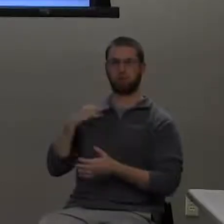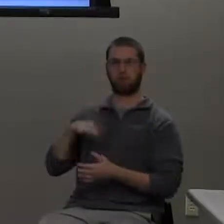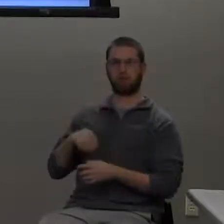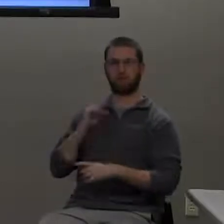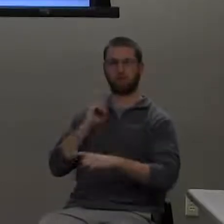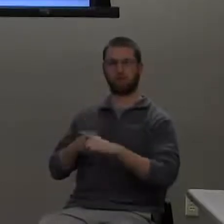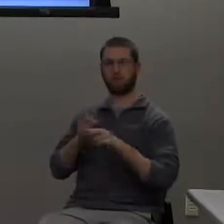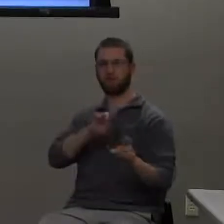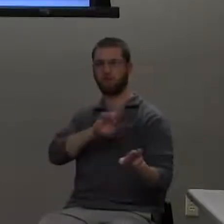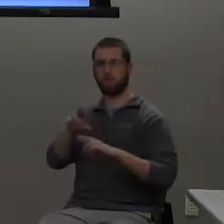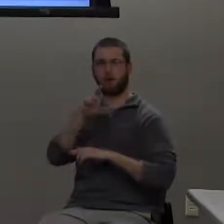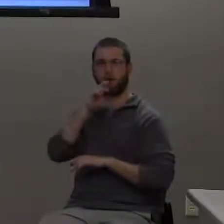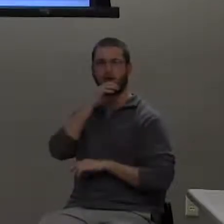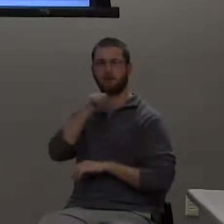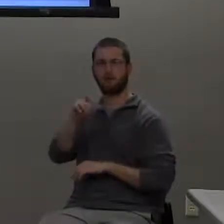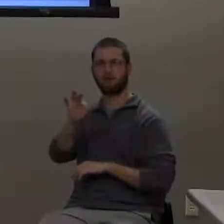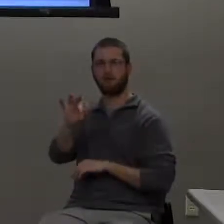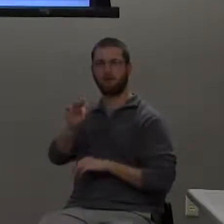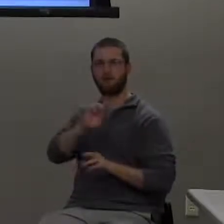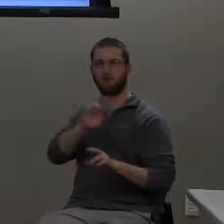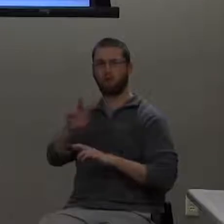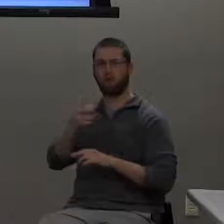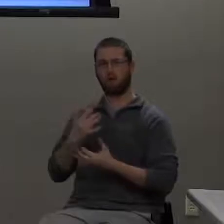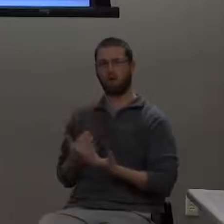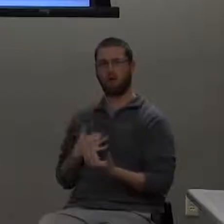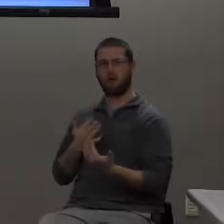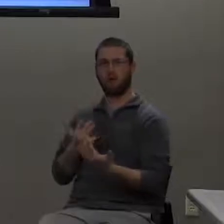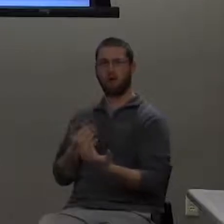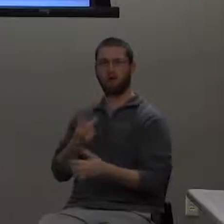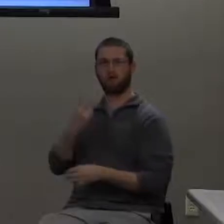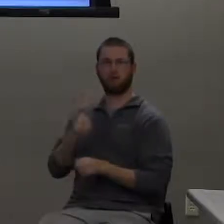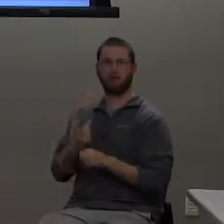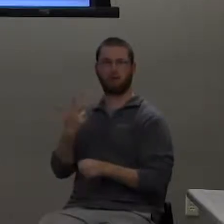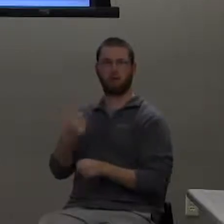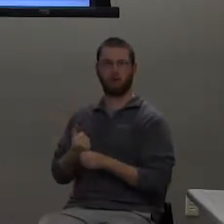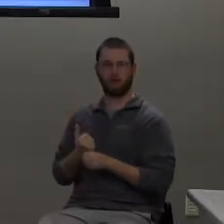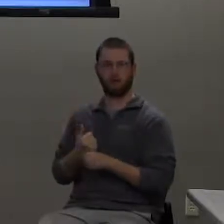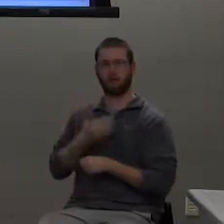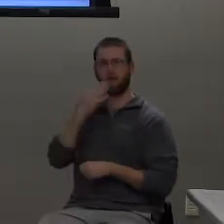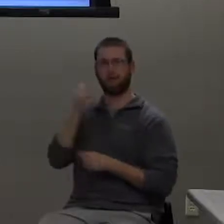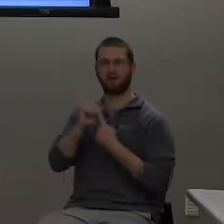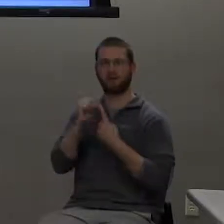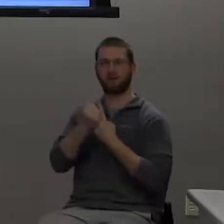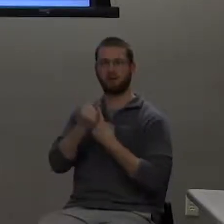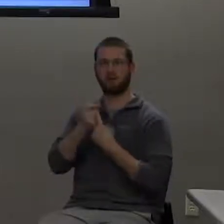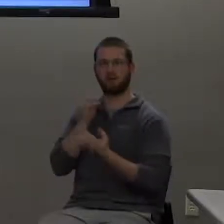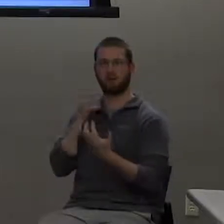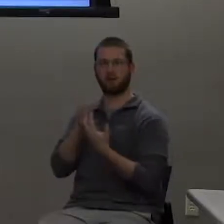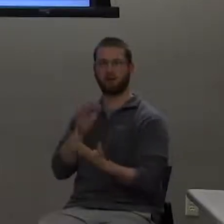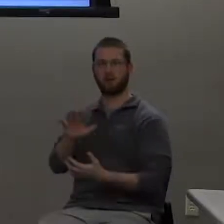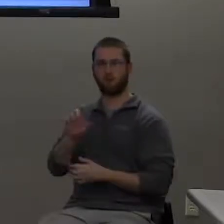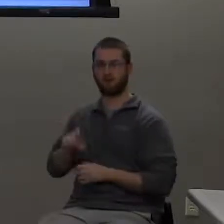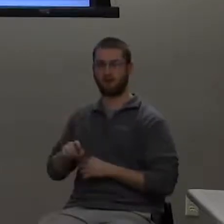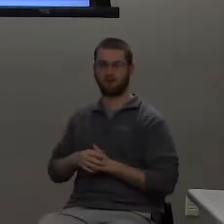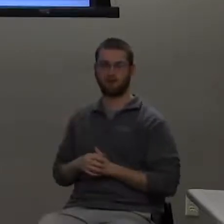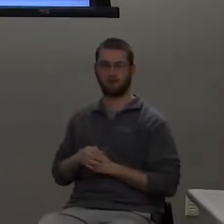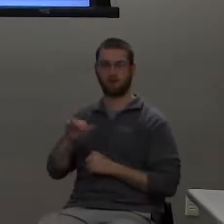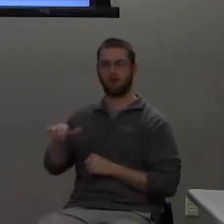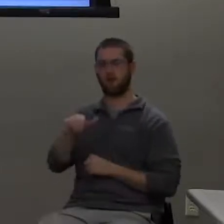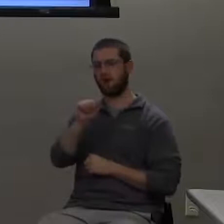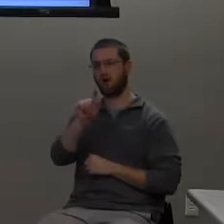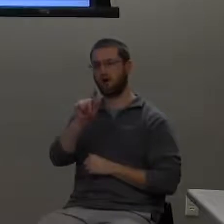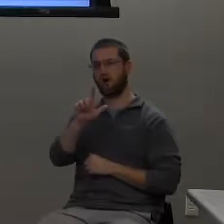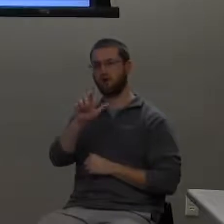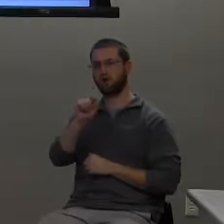that you'll be ready to do at 19 years old. We can wait those 2 or 3 years to have a better situation for you. Alternatives, if you will.